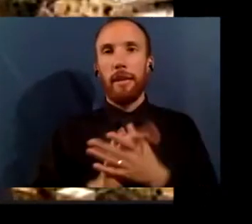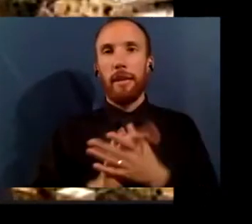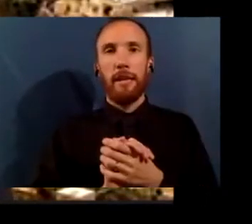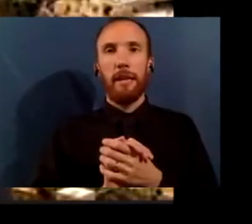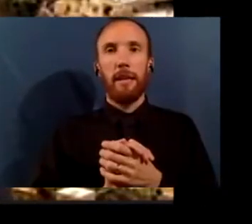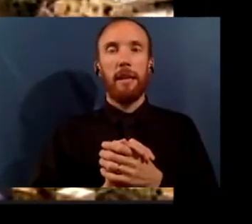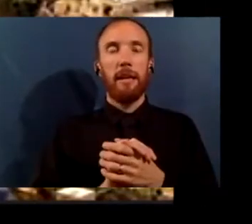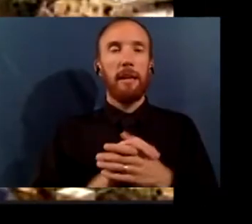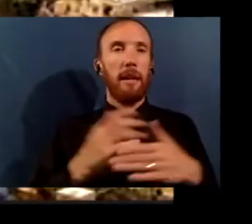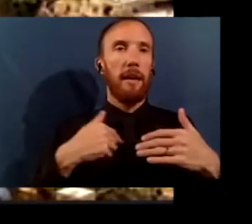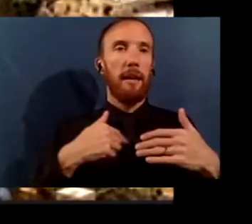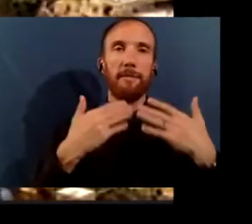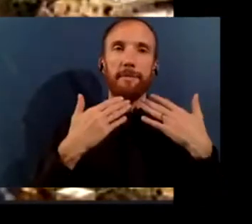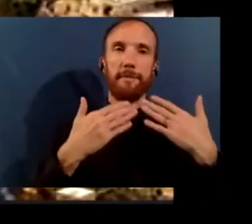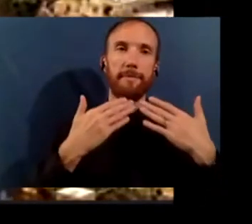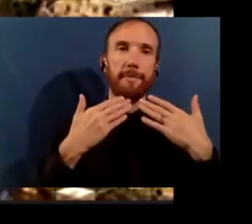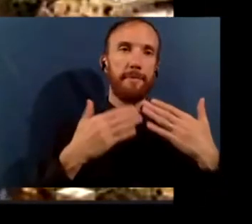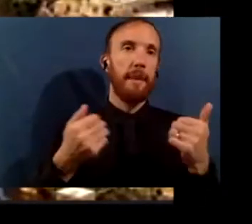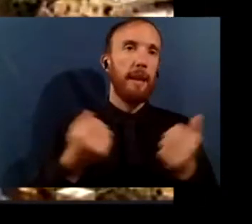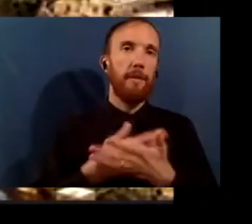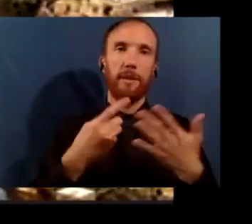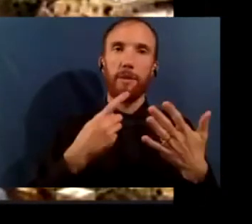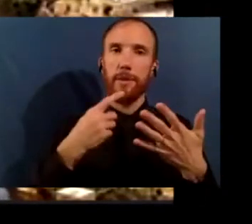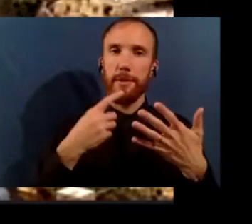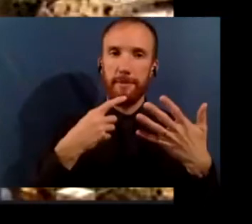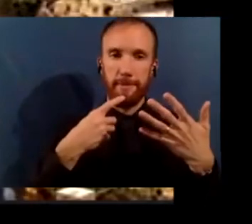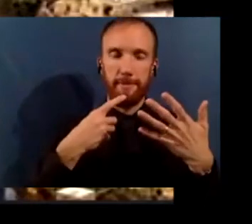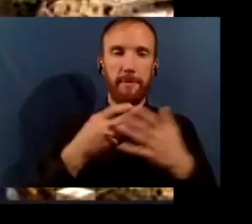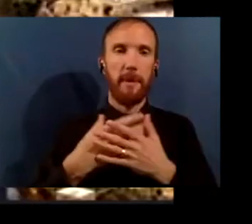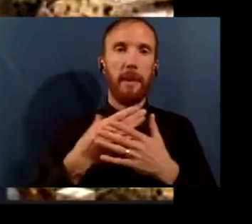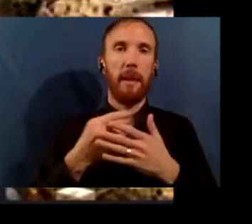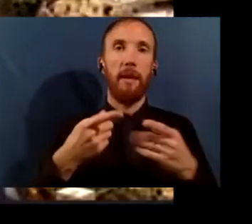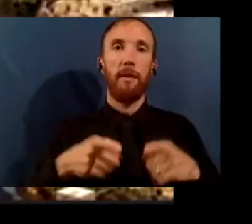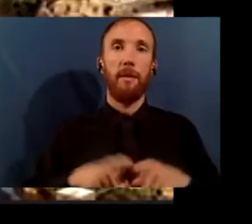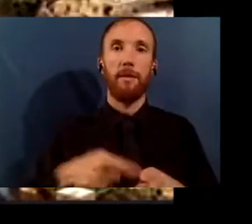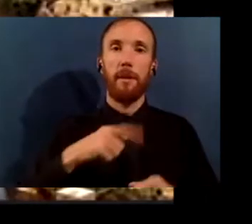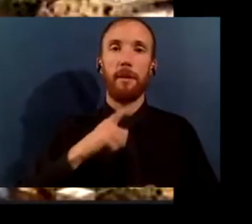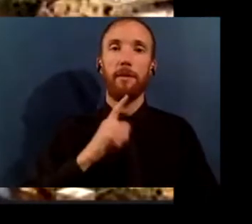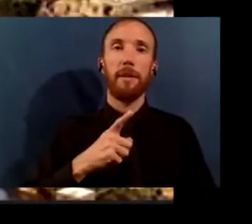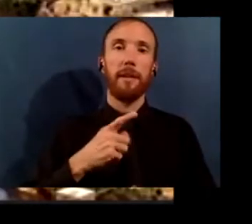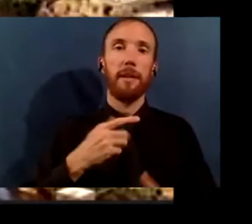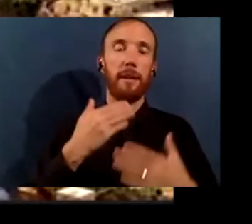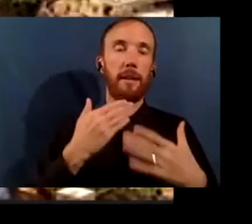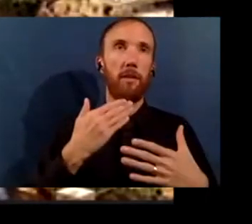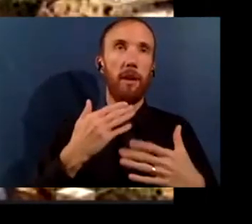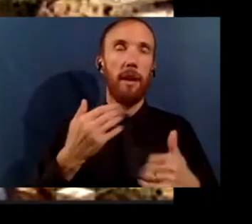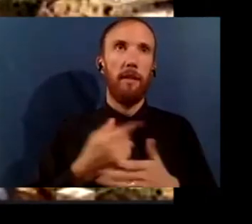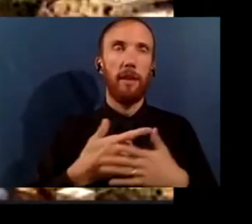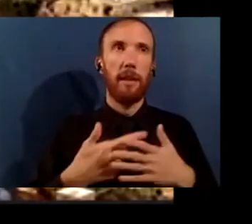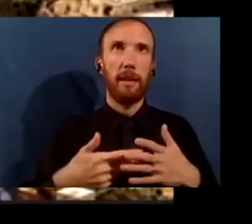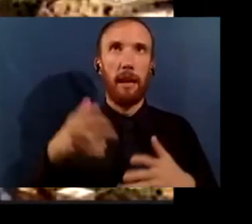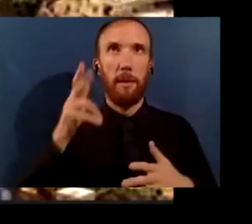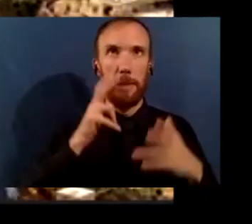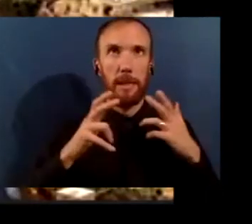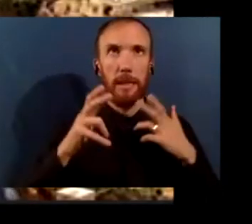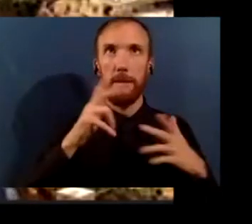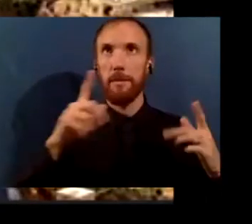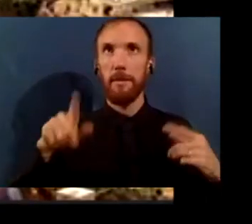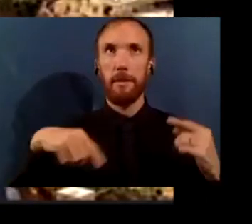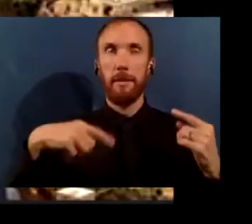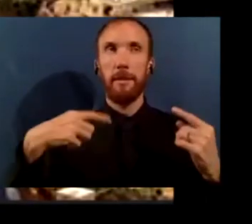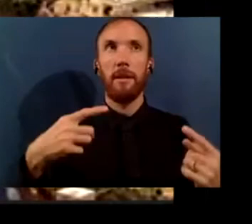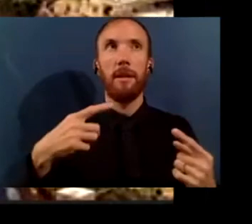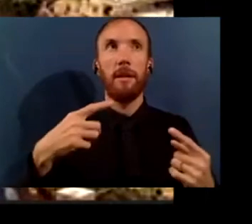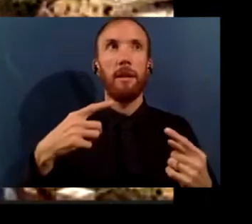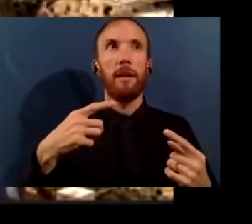appreciated every word you said. And I especially appreciated this, what I was hearing throughout your entire talk about when you just said